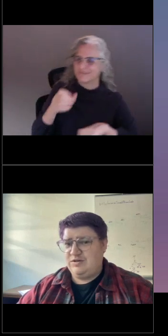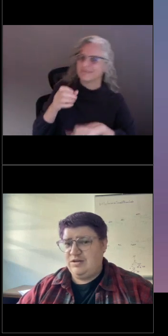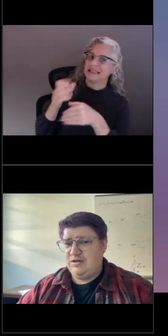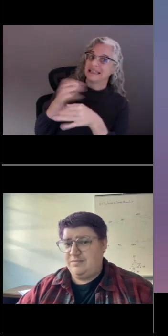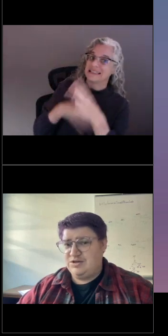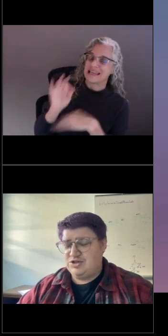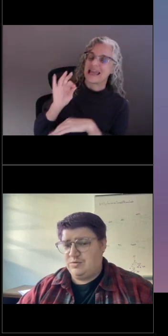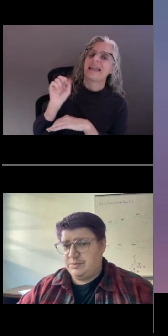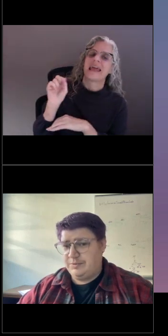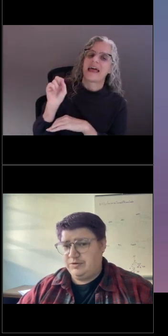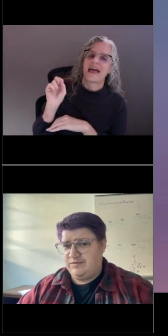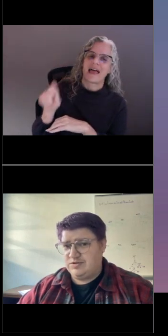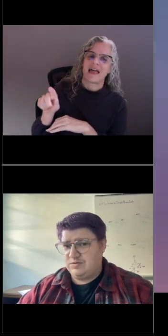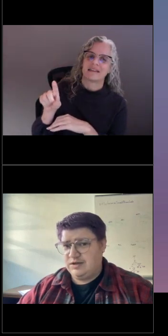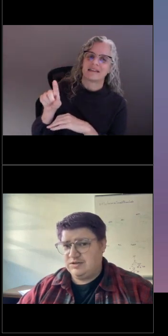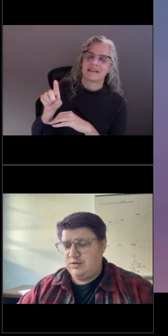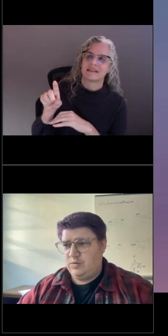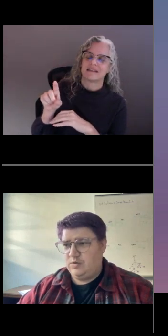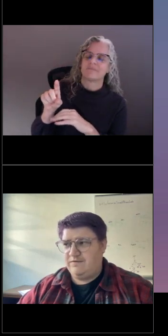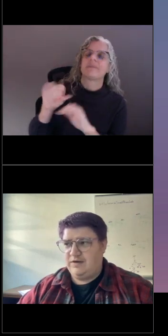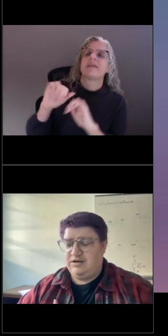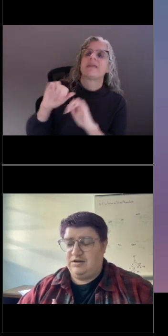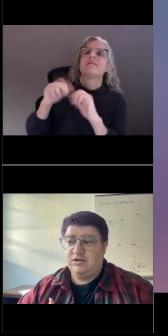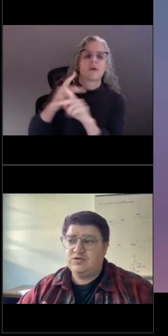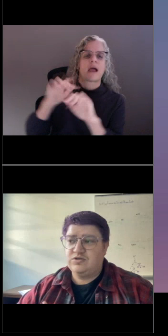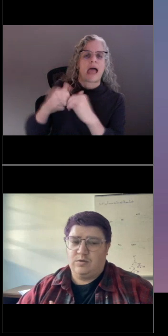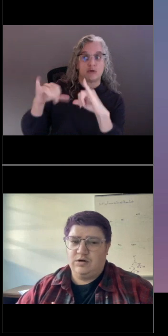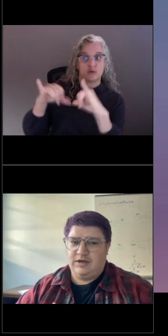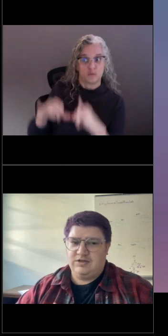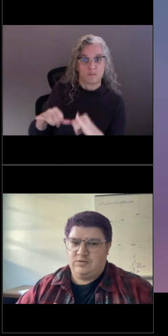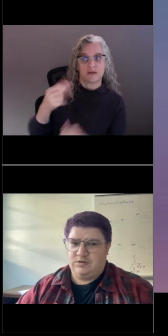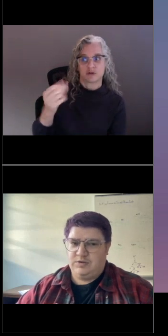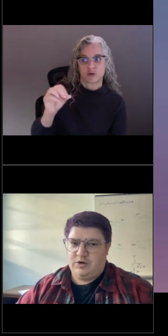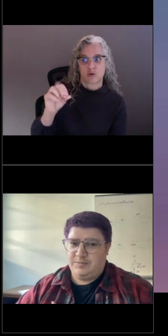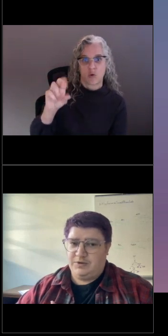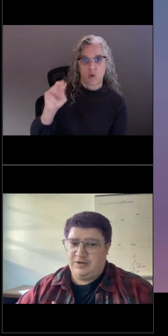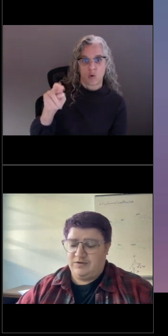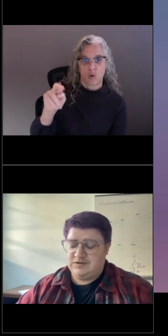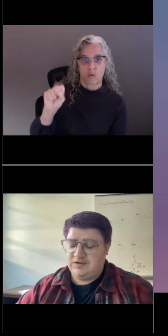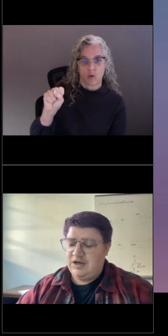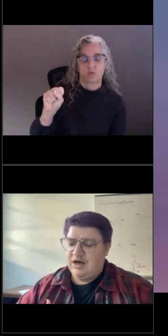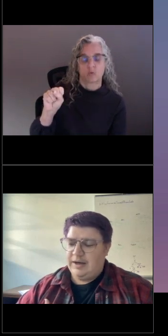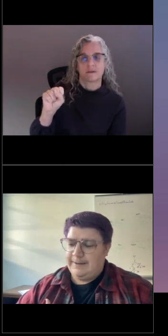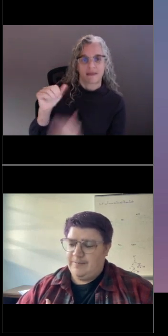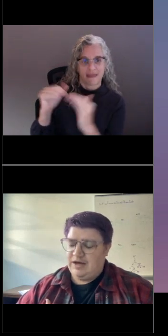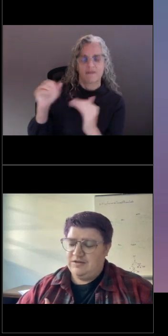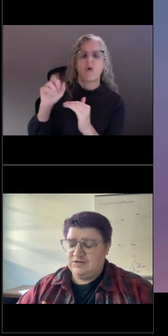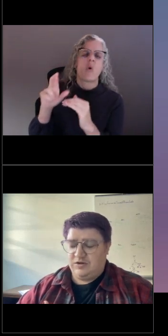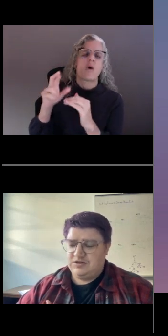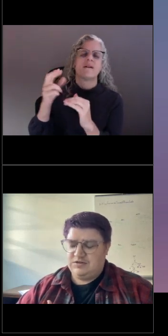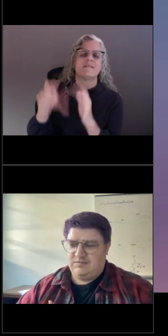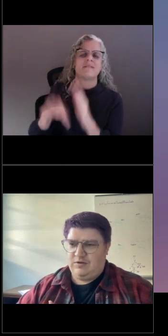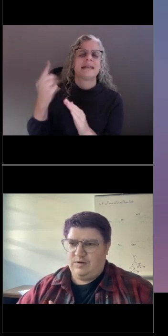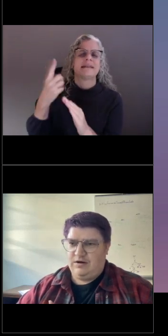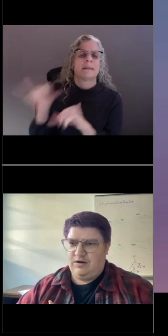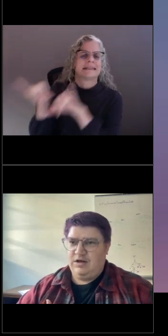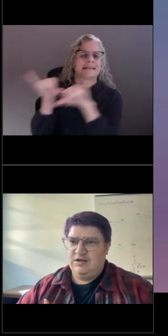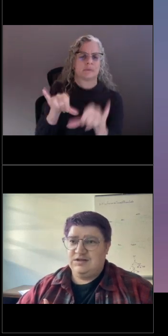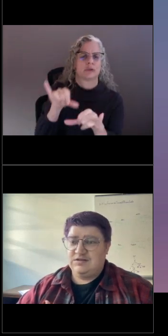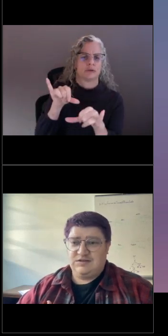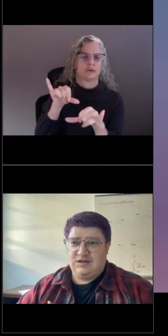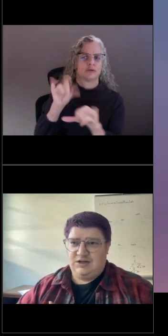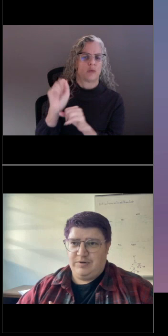way to either measure hormone levels directly or find a closer correlate to hormone levels. And this is also something